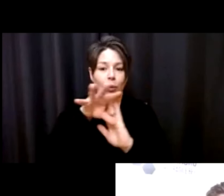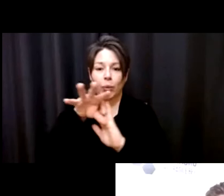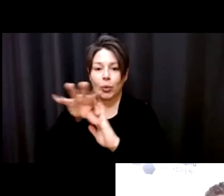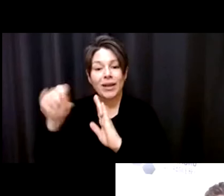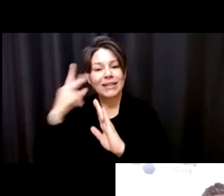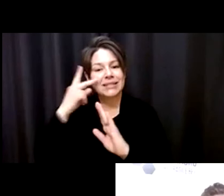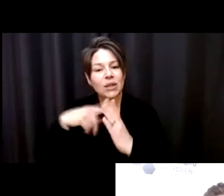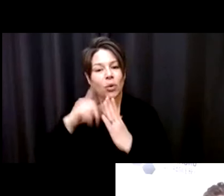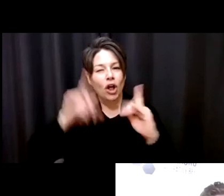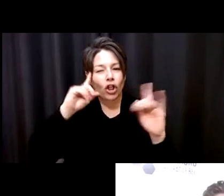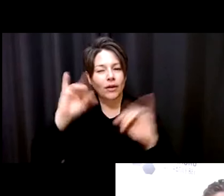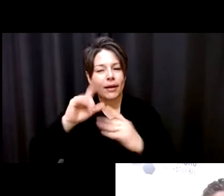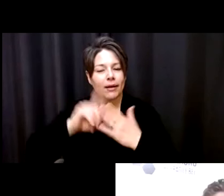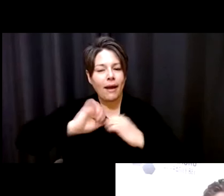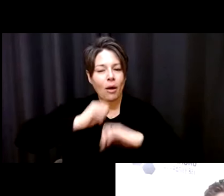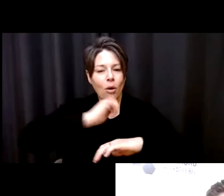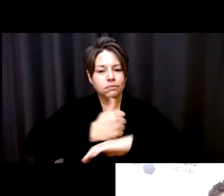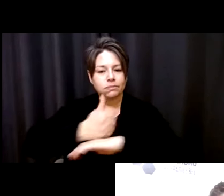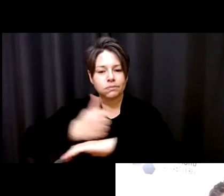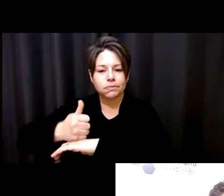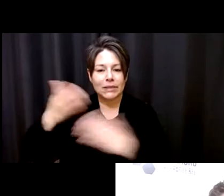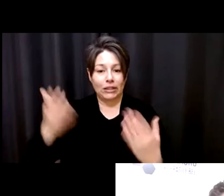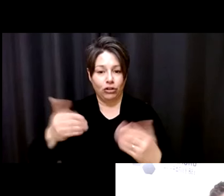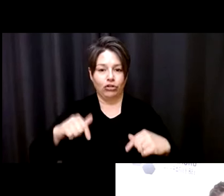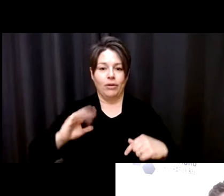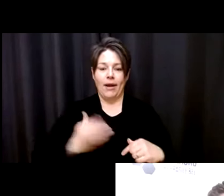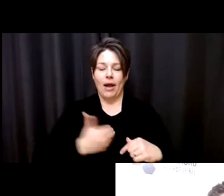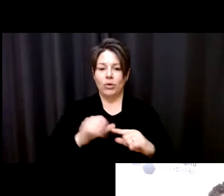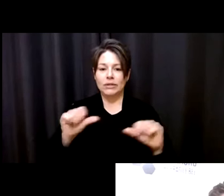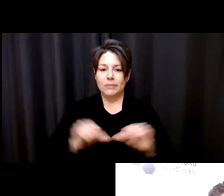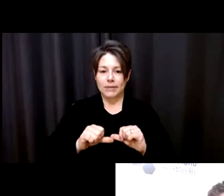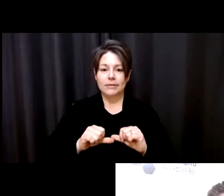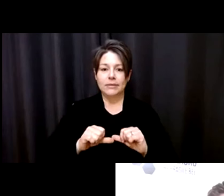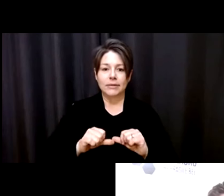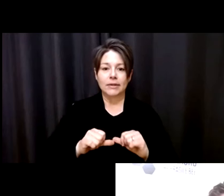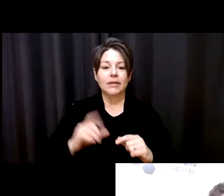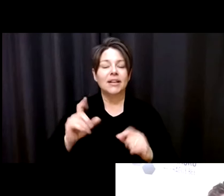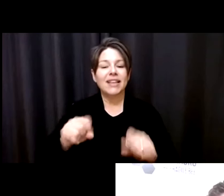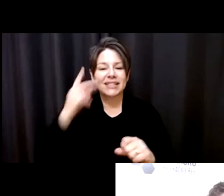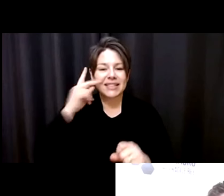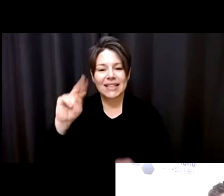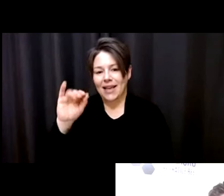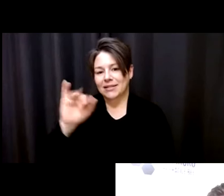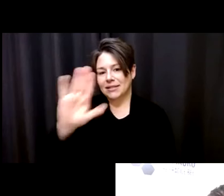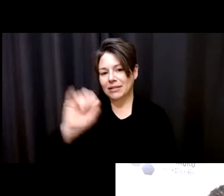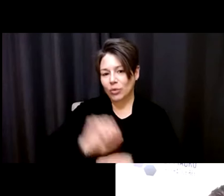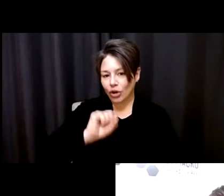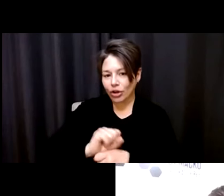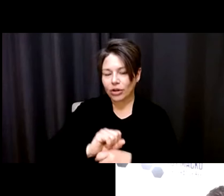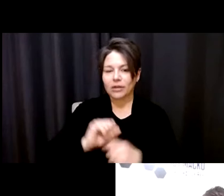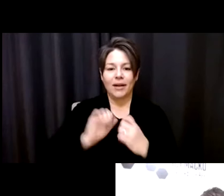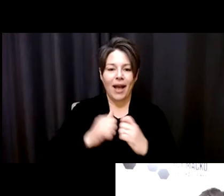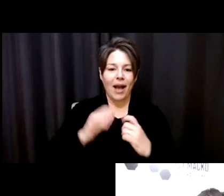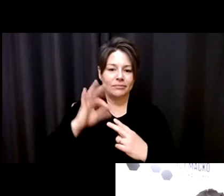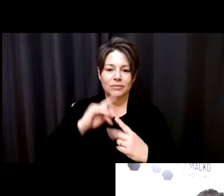it is laid out and installed in our space. And you can see the work that Nancy chose to include in